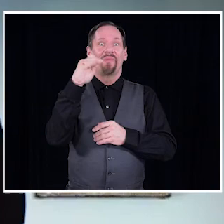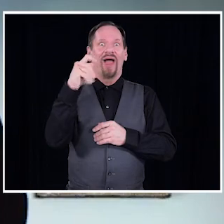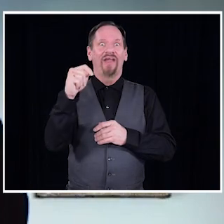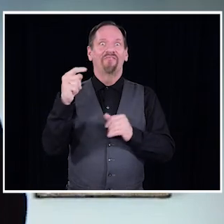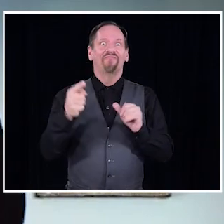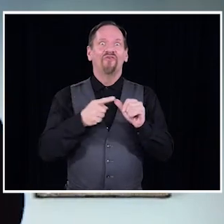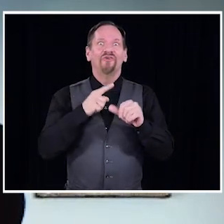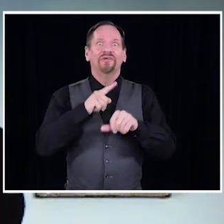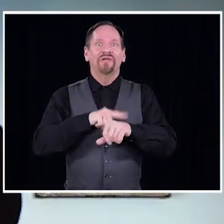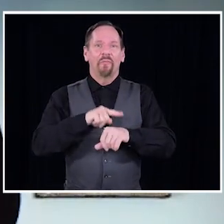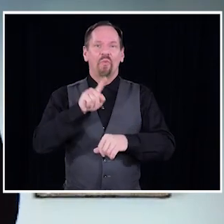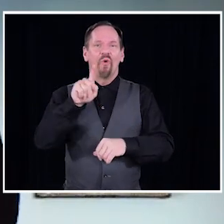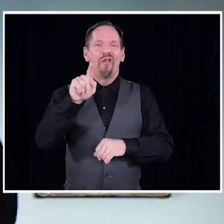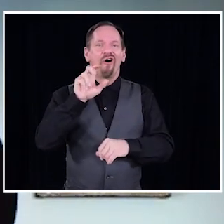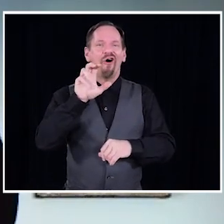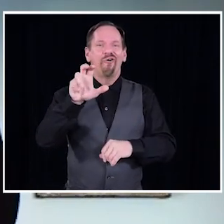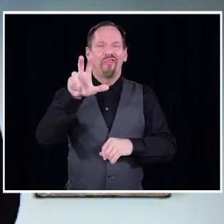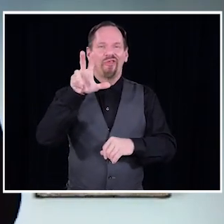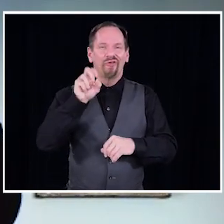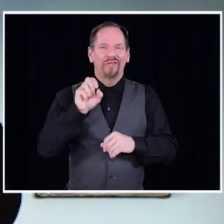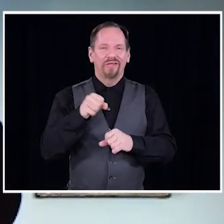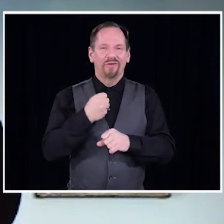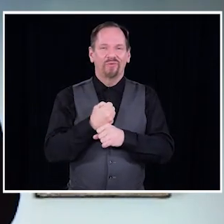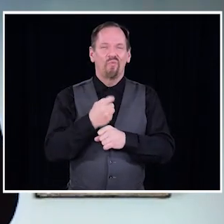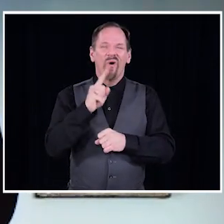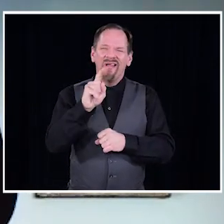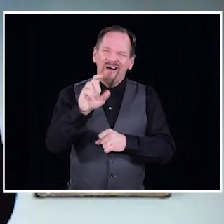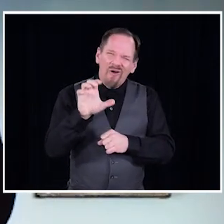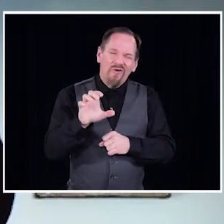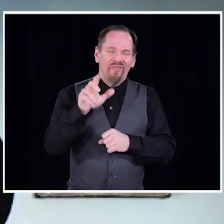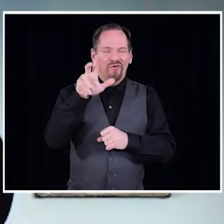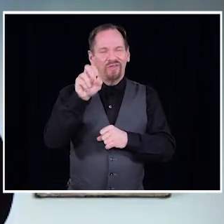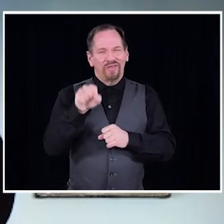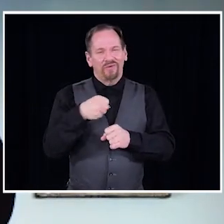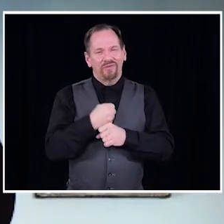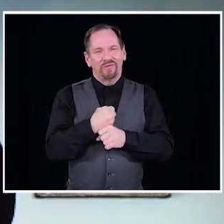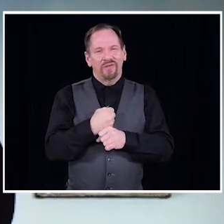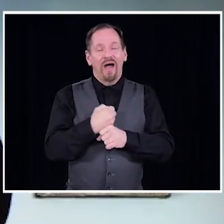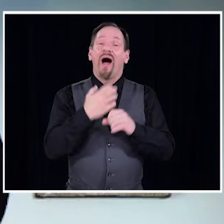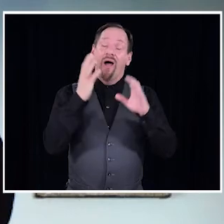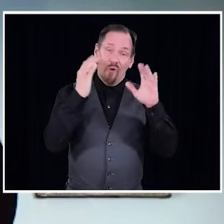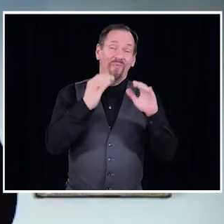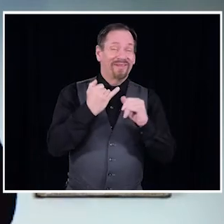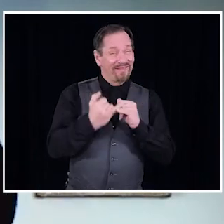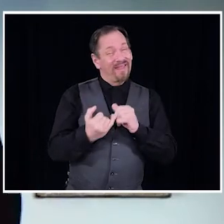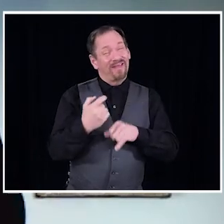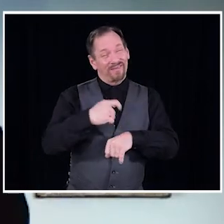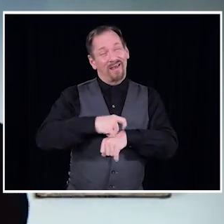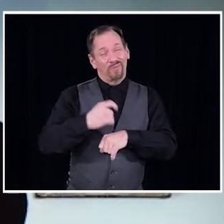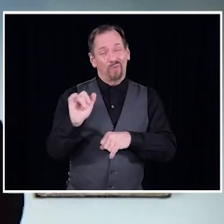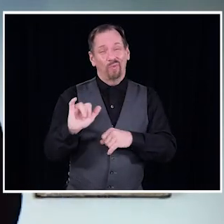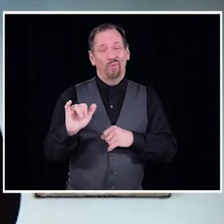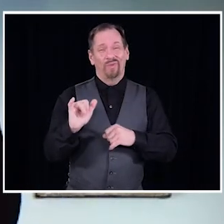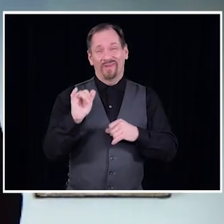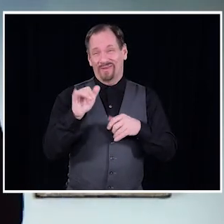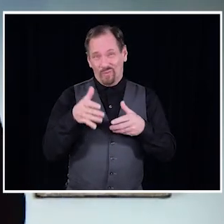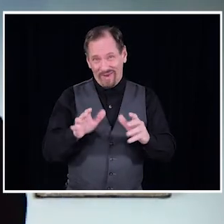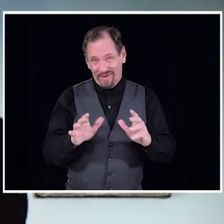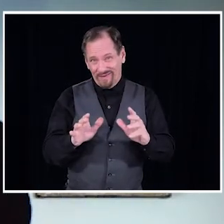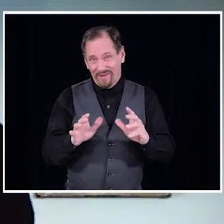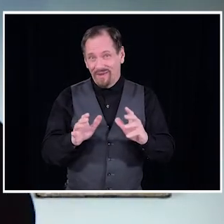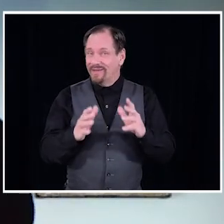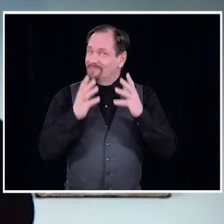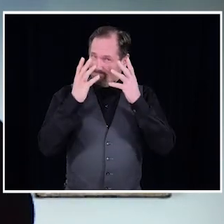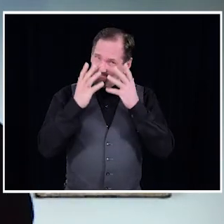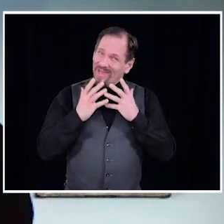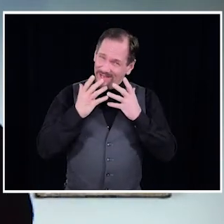school's 130-year history, and I hope it is the last. It saddens me greatly today that we